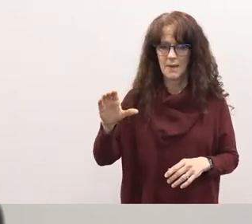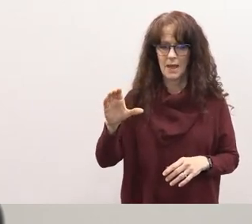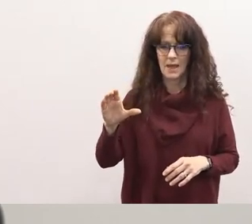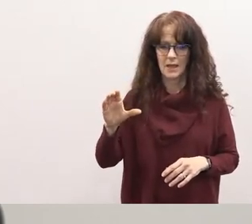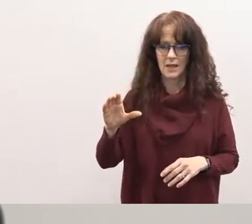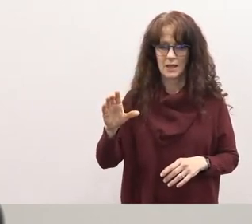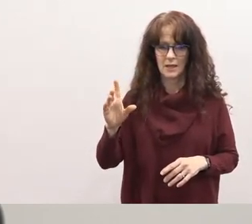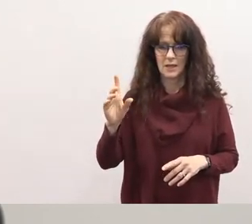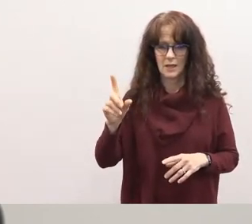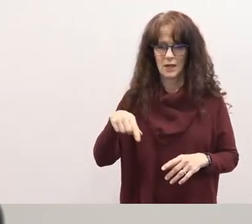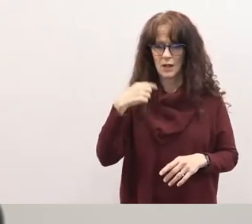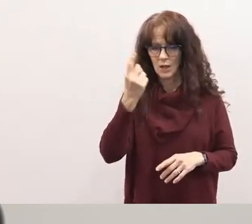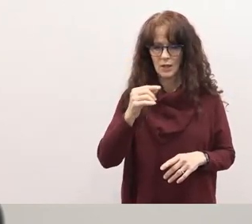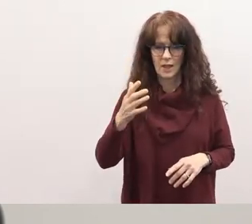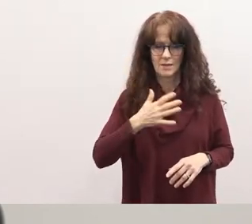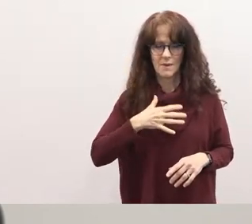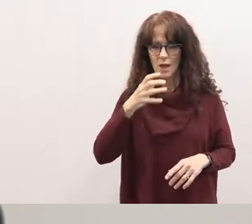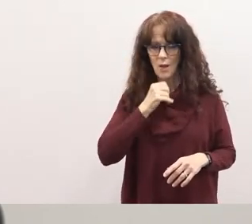looked like my old teacher.